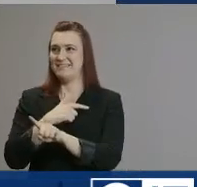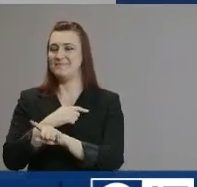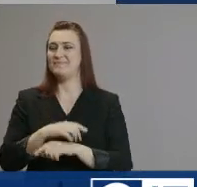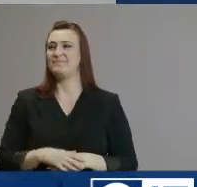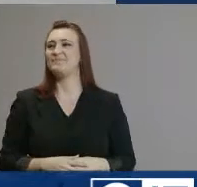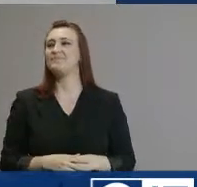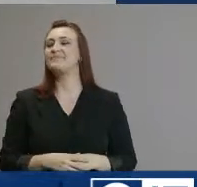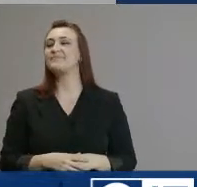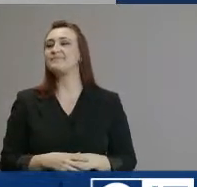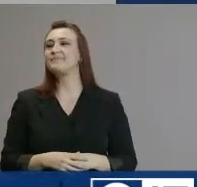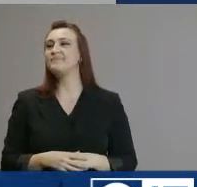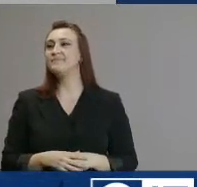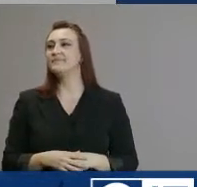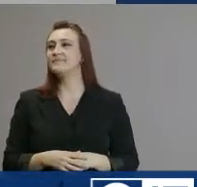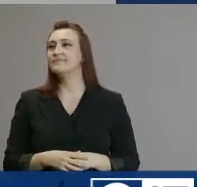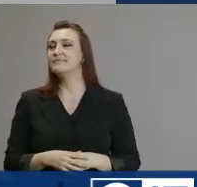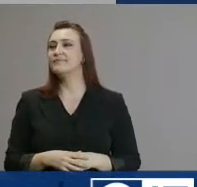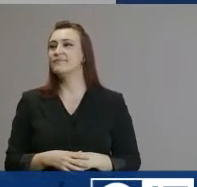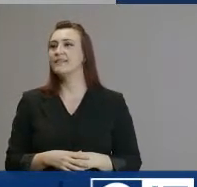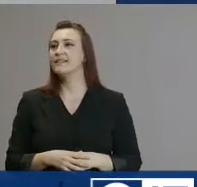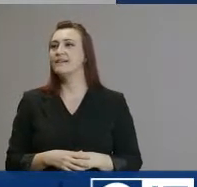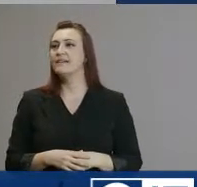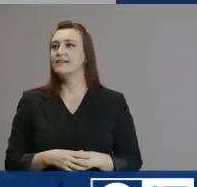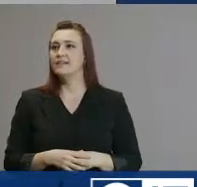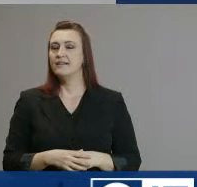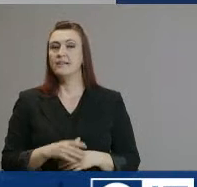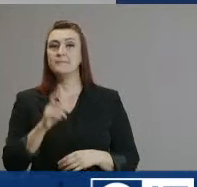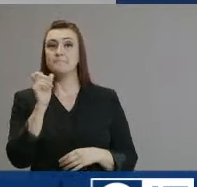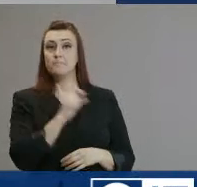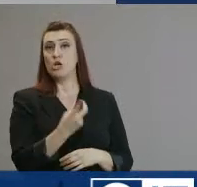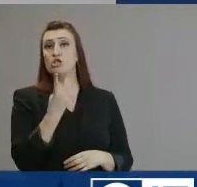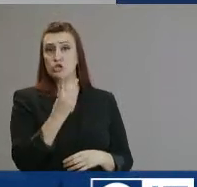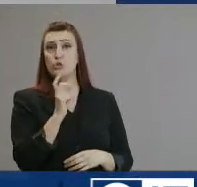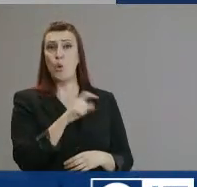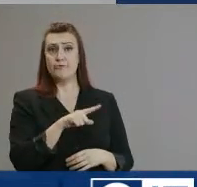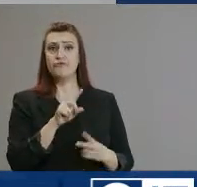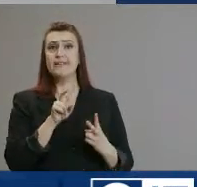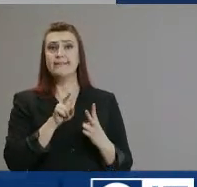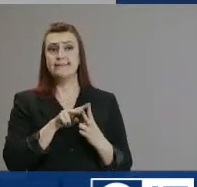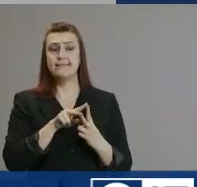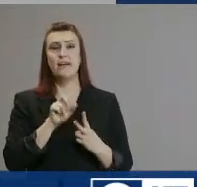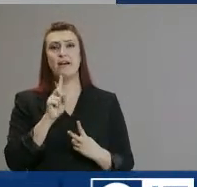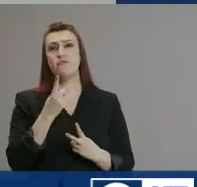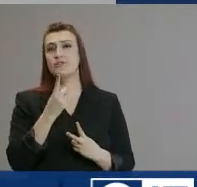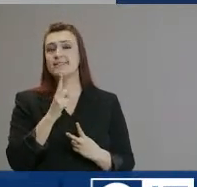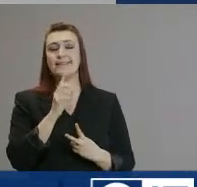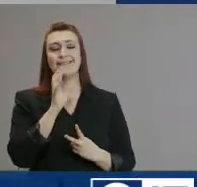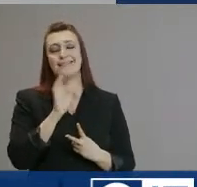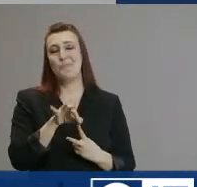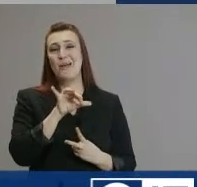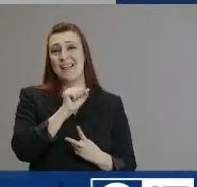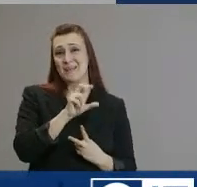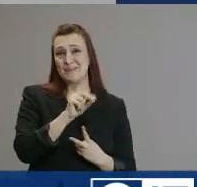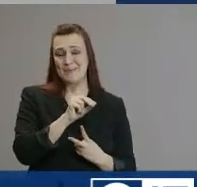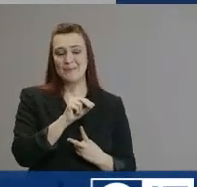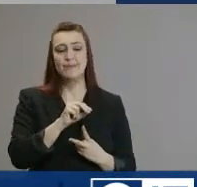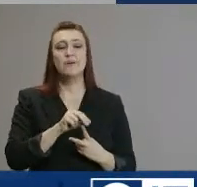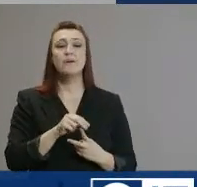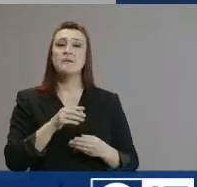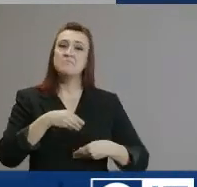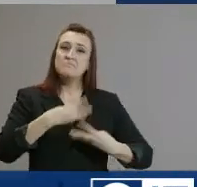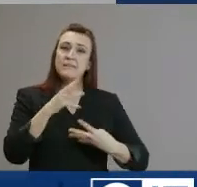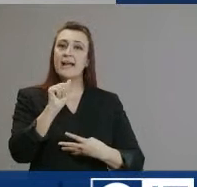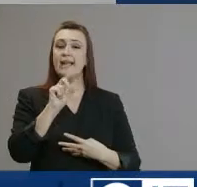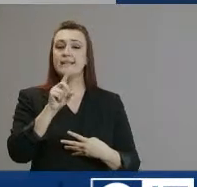As you are. I have 2 questions. The first is a very simple yes or no answer. I went to the ADHS dashboard this morning.